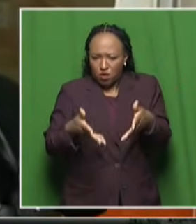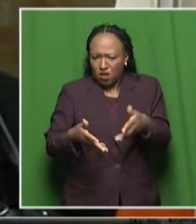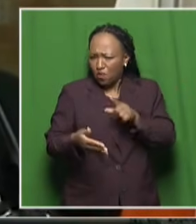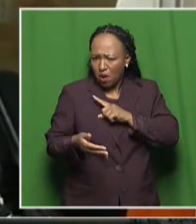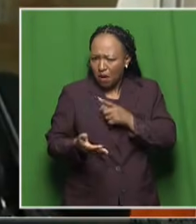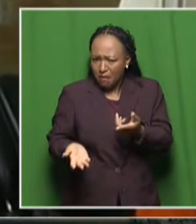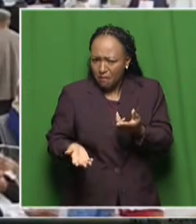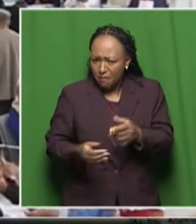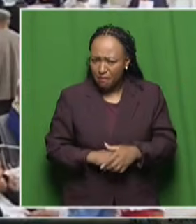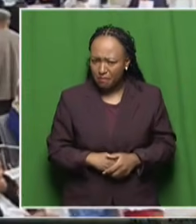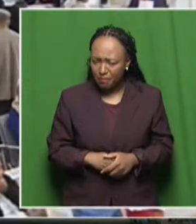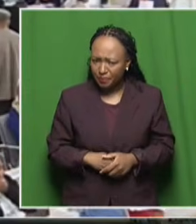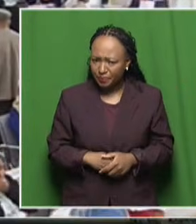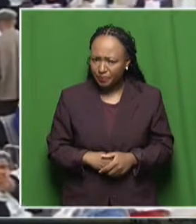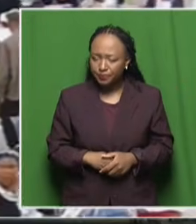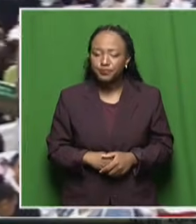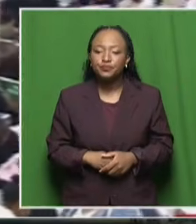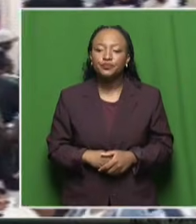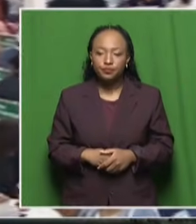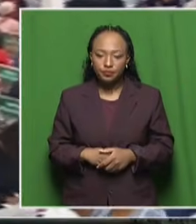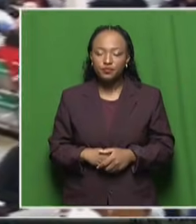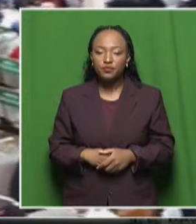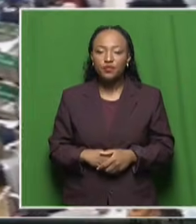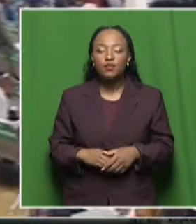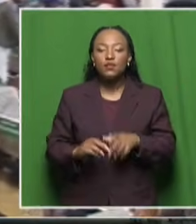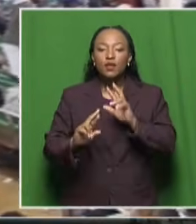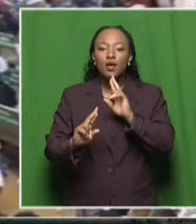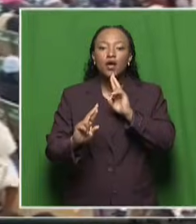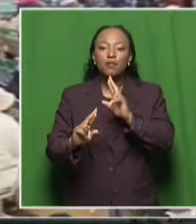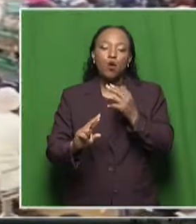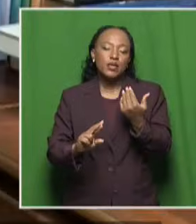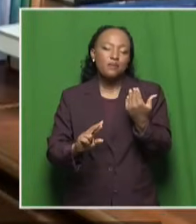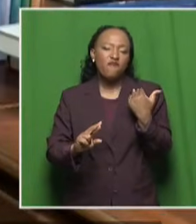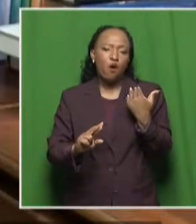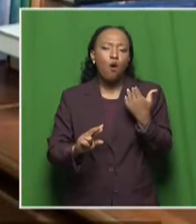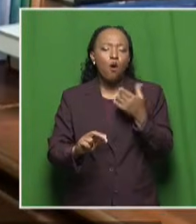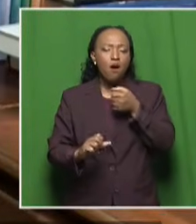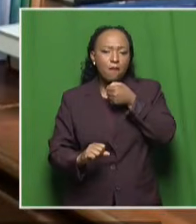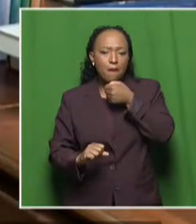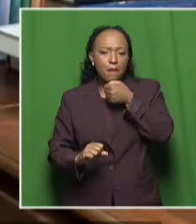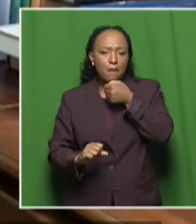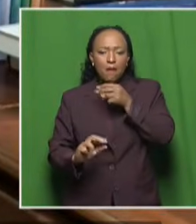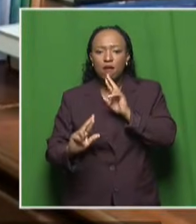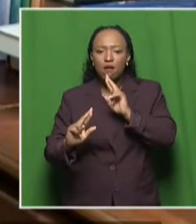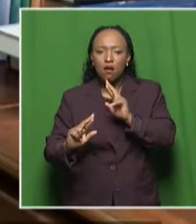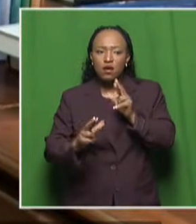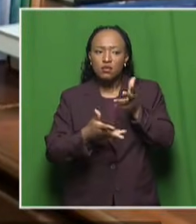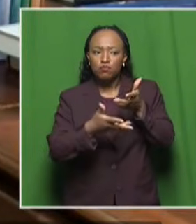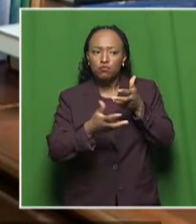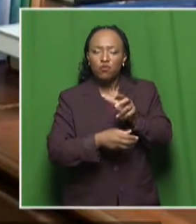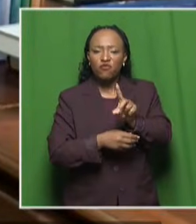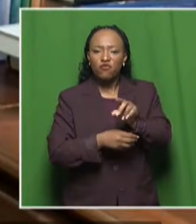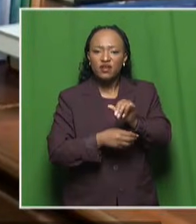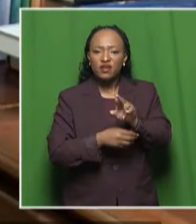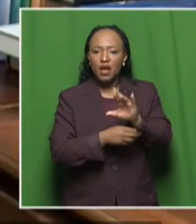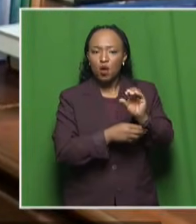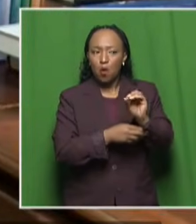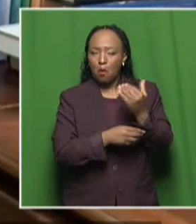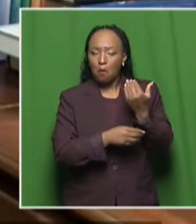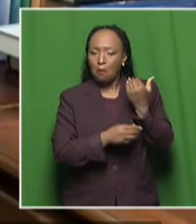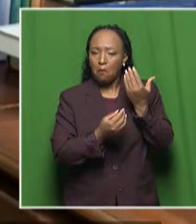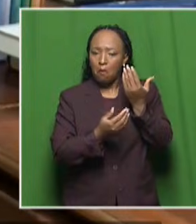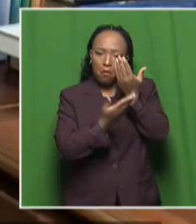as I said, there was a report that they are contemplating to bring Kenyans and they are in discussion with DIRCO. I don't know what happened.